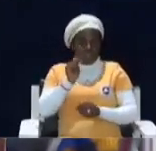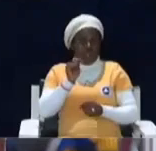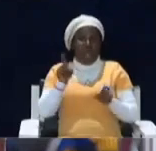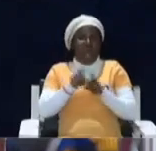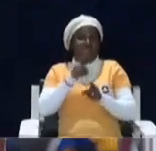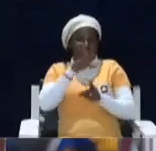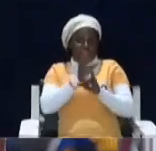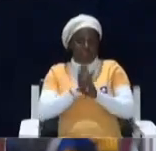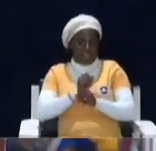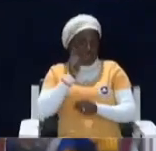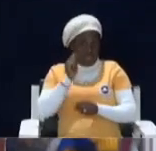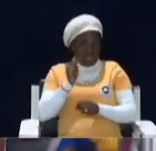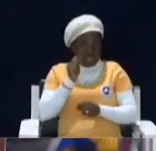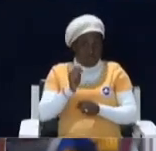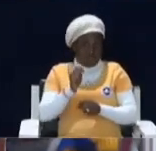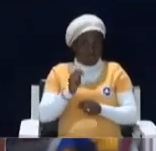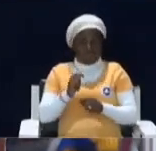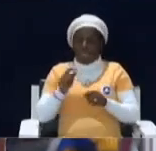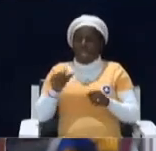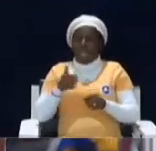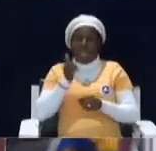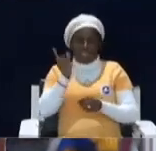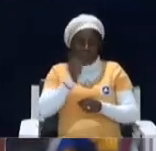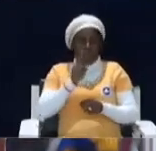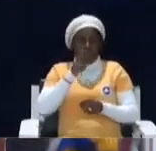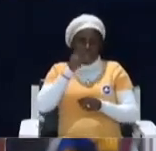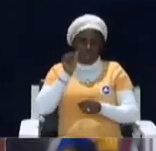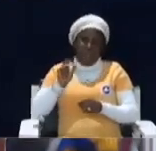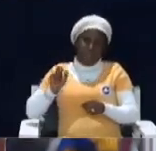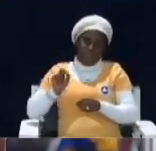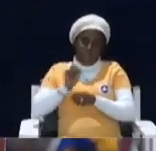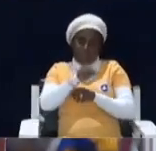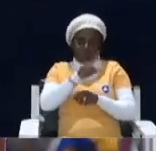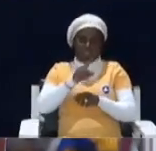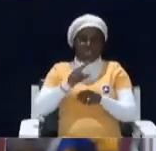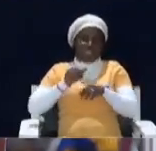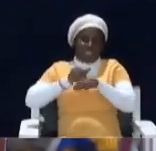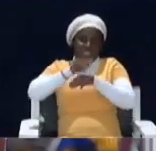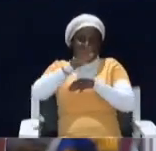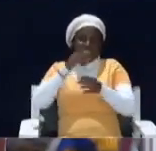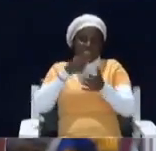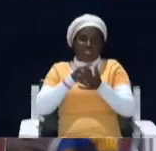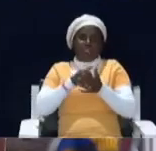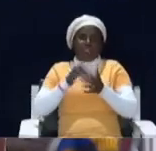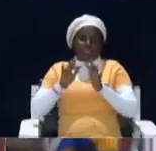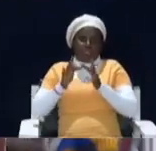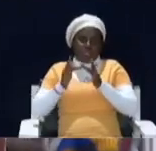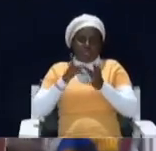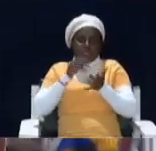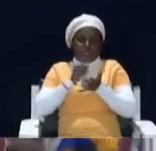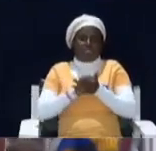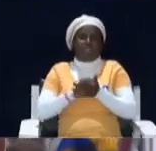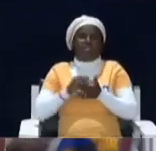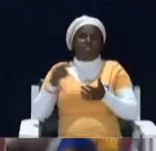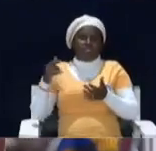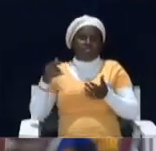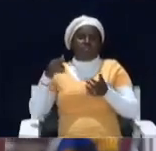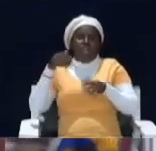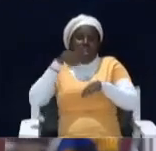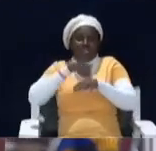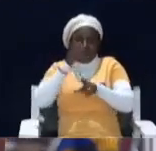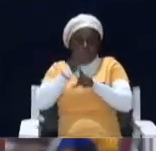your testimony, please endeavor to post your testimonies online so that it will be taken at the right